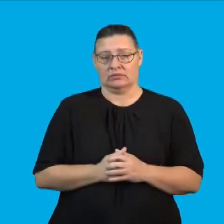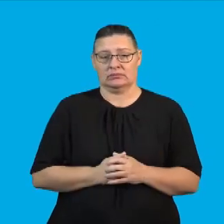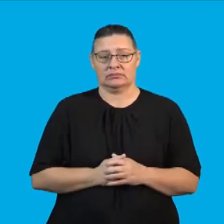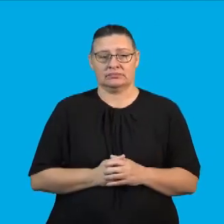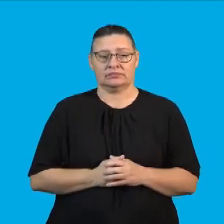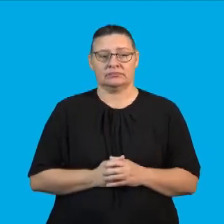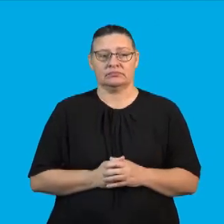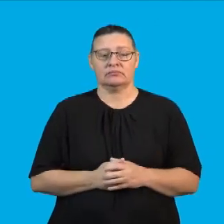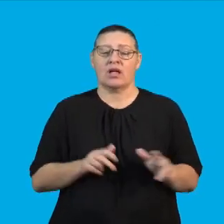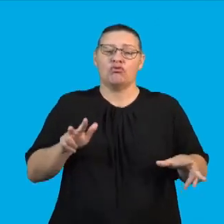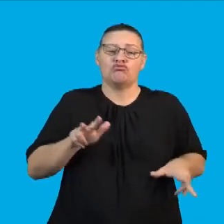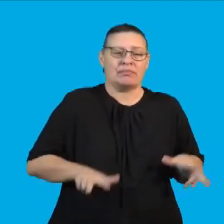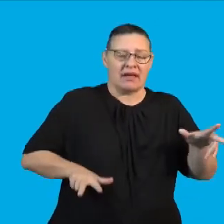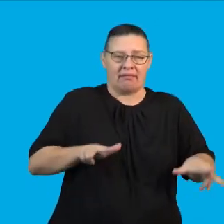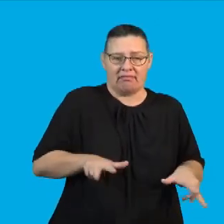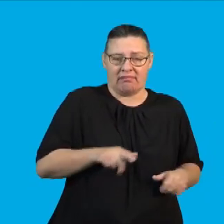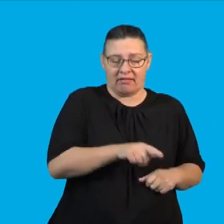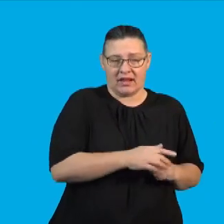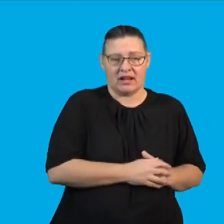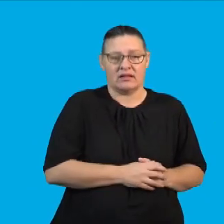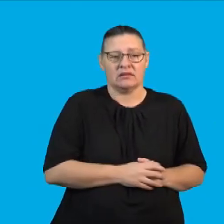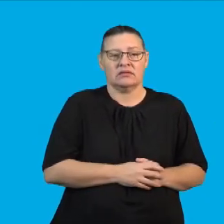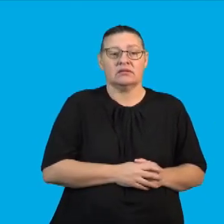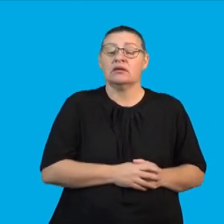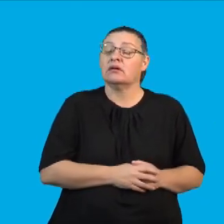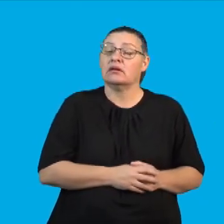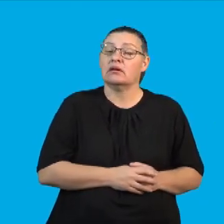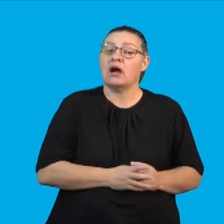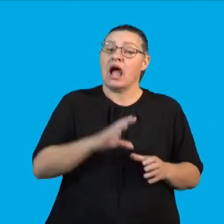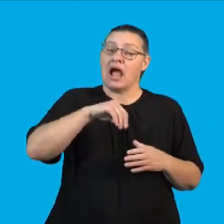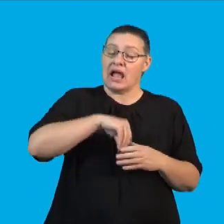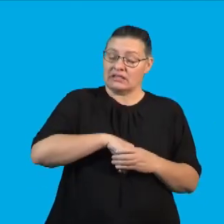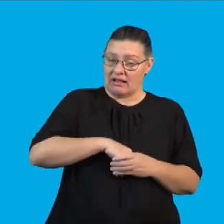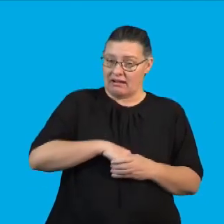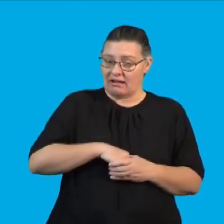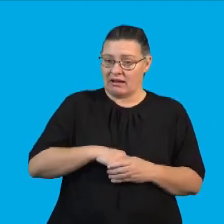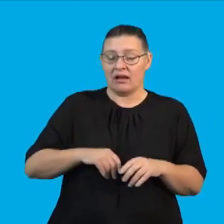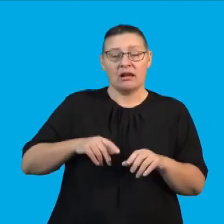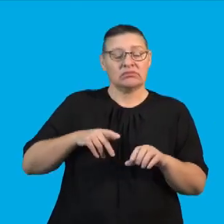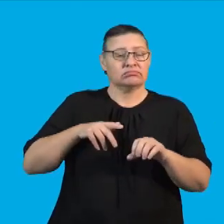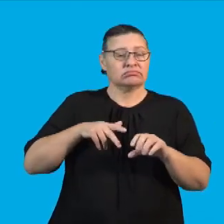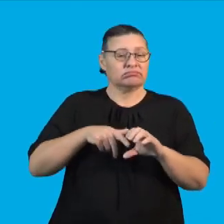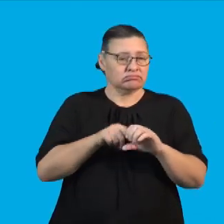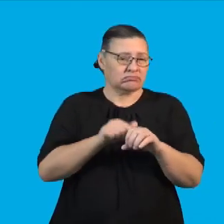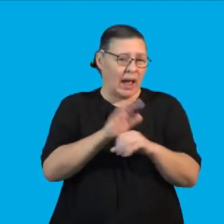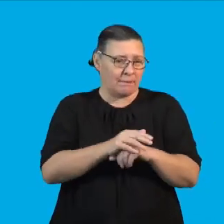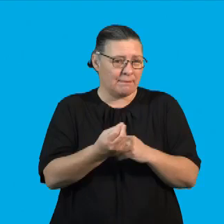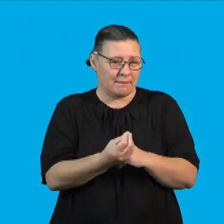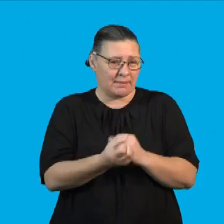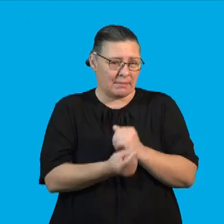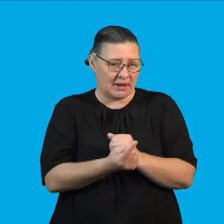and there is no parental care. Let's check the reptiles. Fertilization is internal for